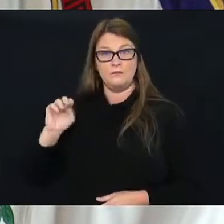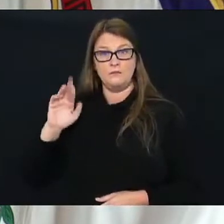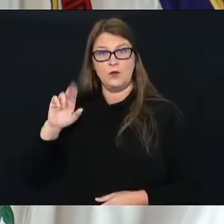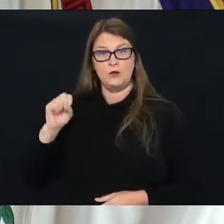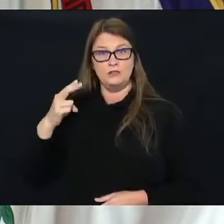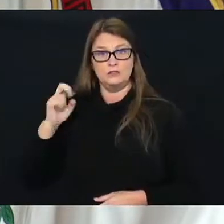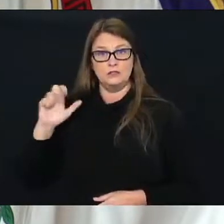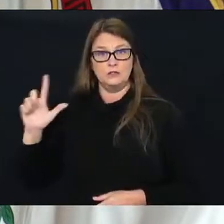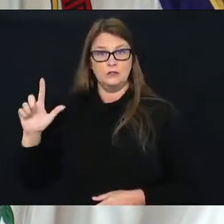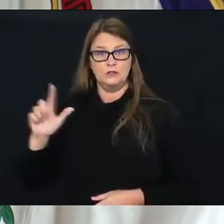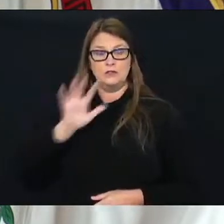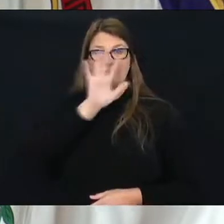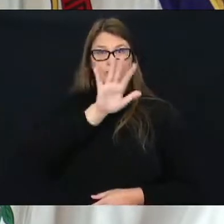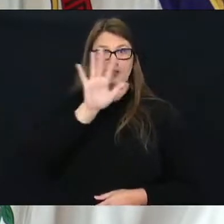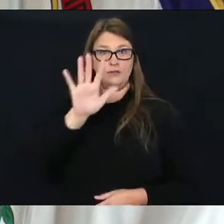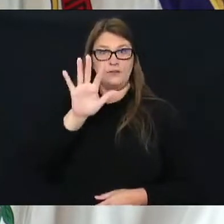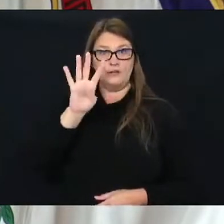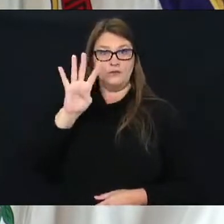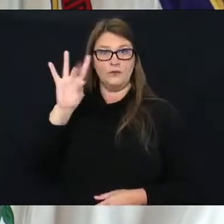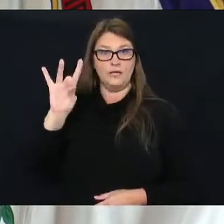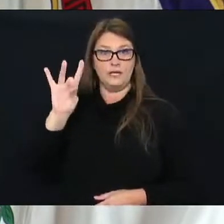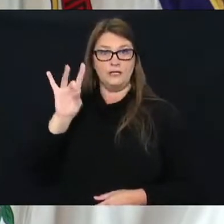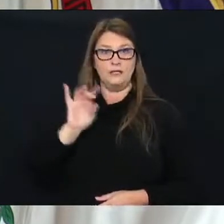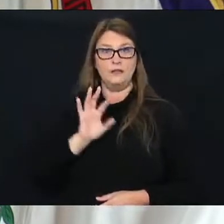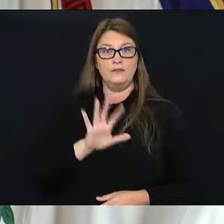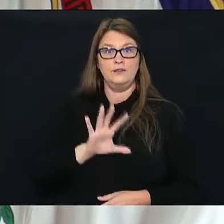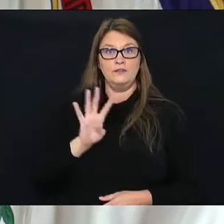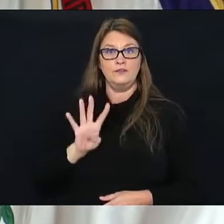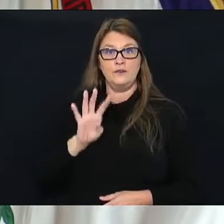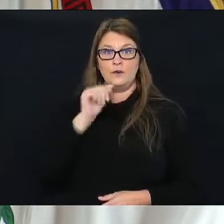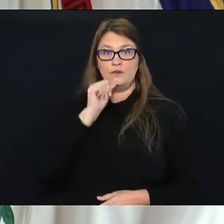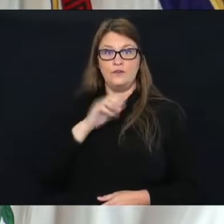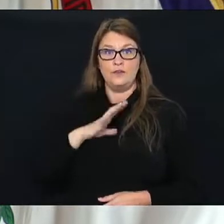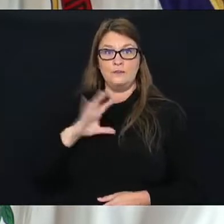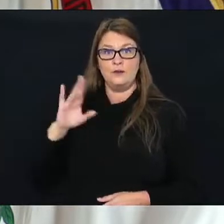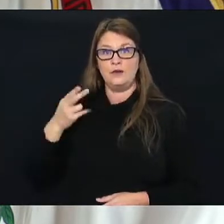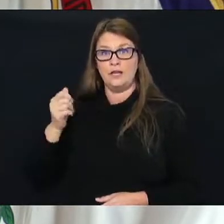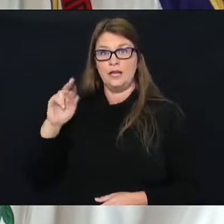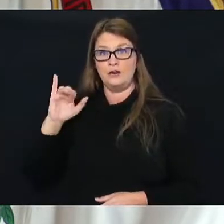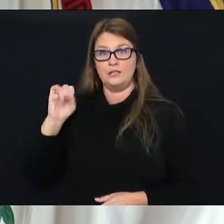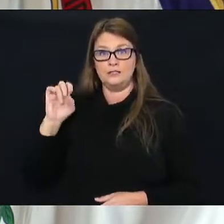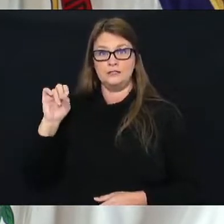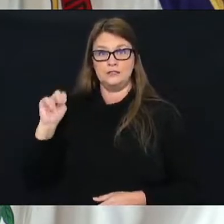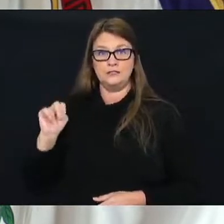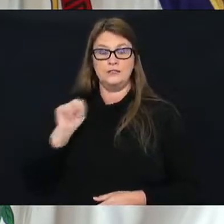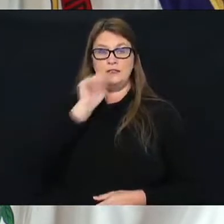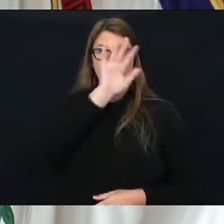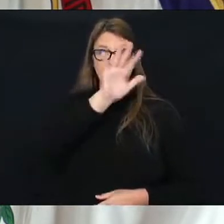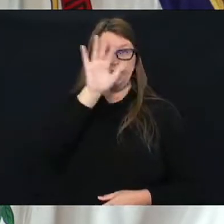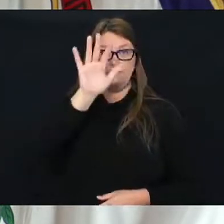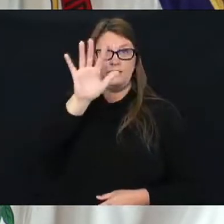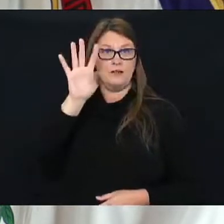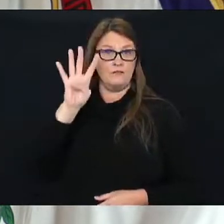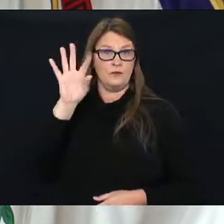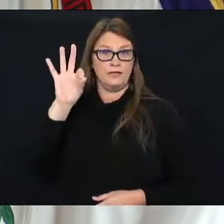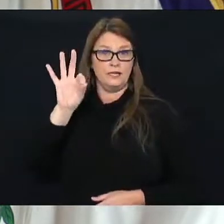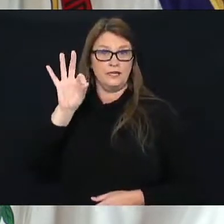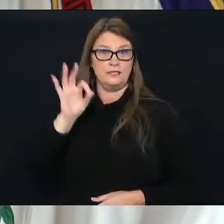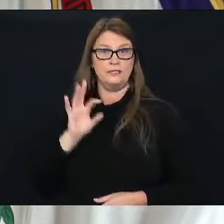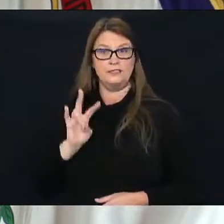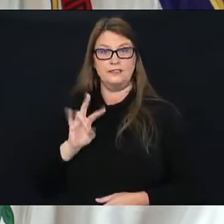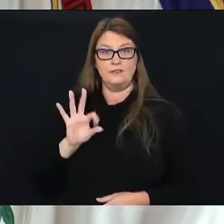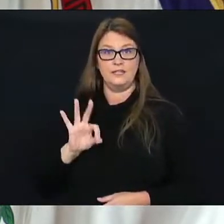County. The 5,548th death, a 54-year-old female from Harrison County. The 5,549th death,